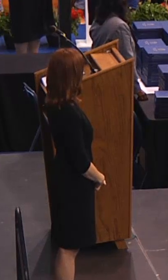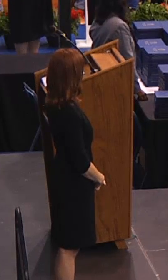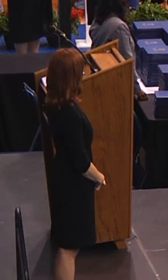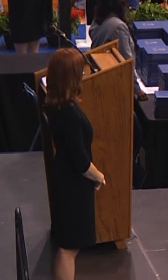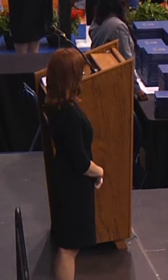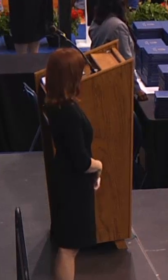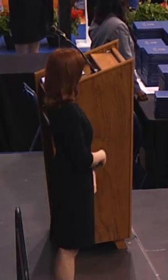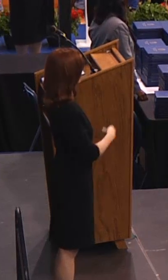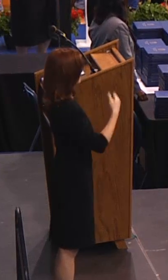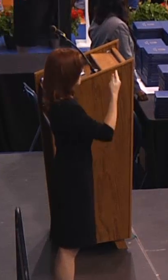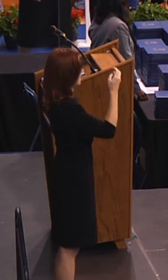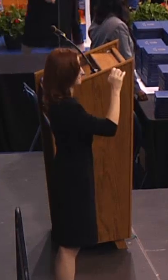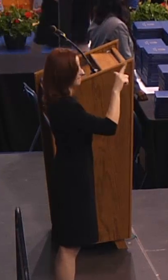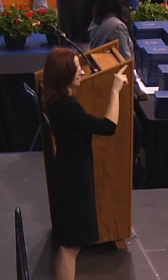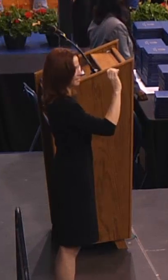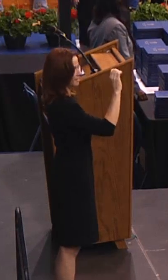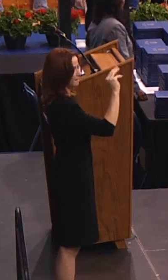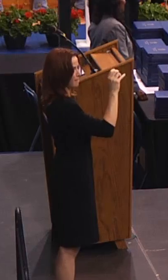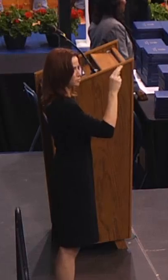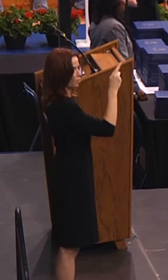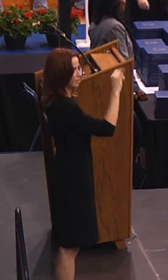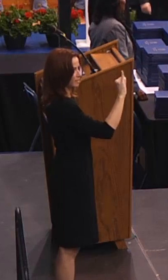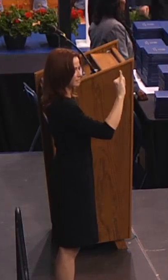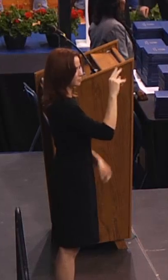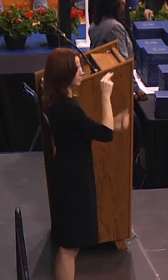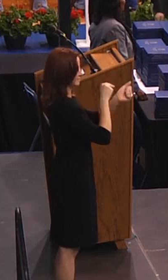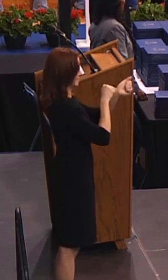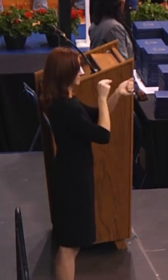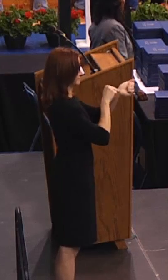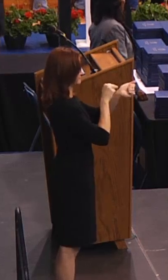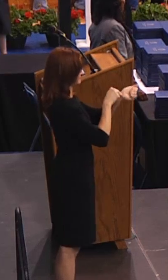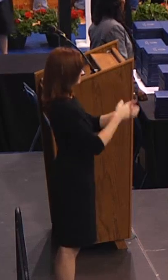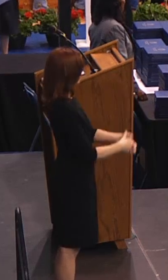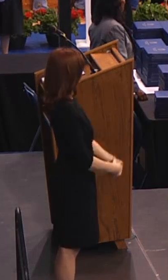Gabrielle E. Monjovi, nursing.